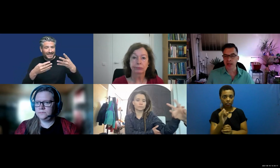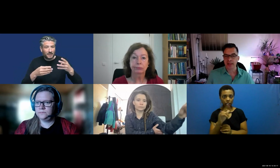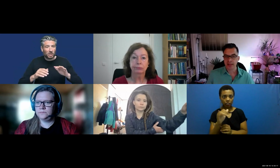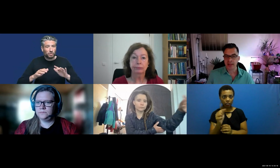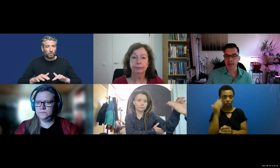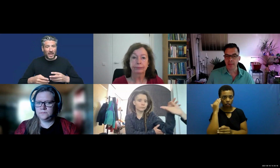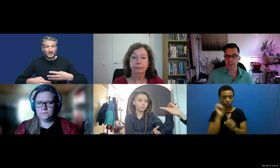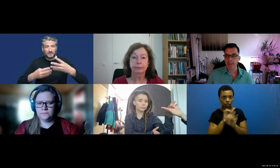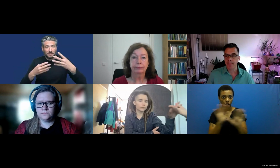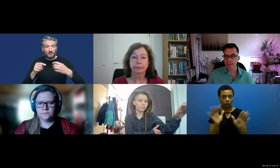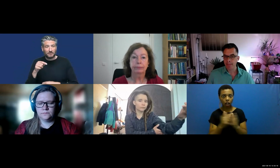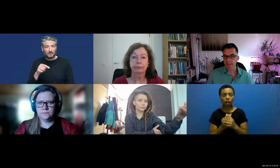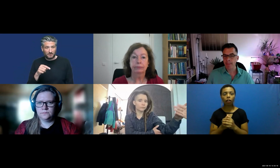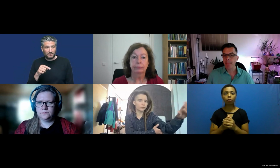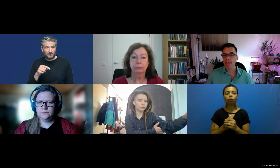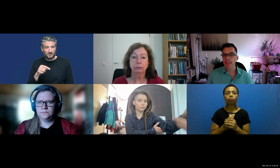to access it.